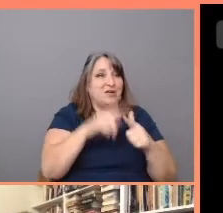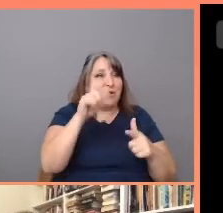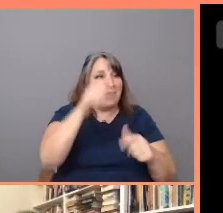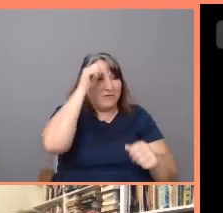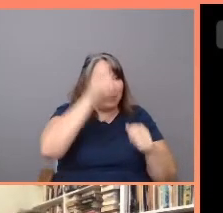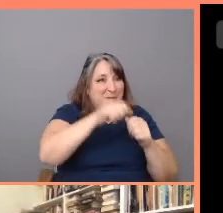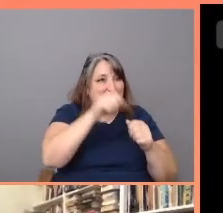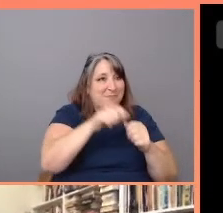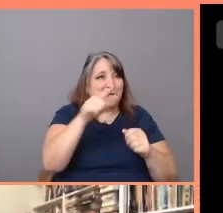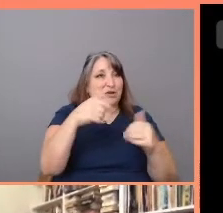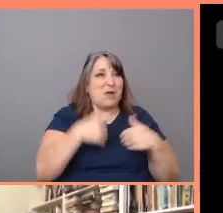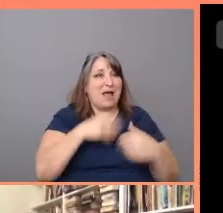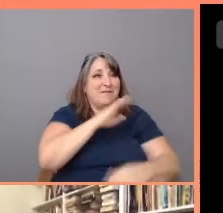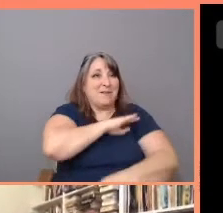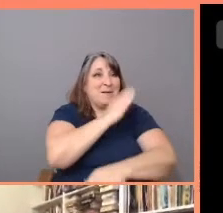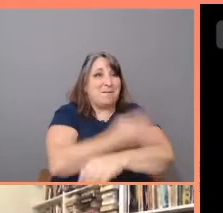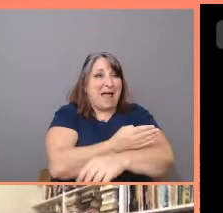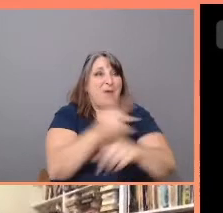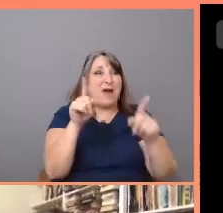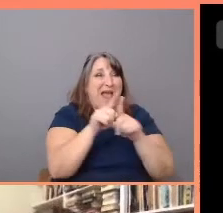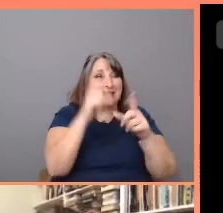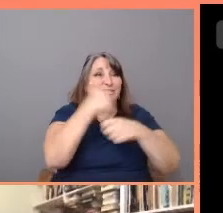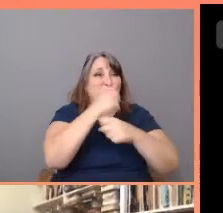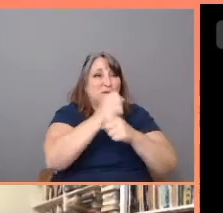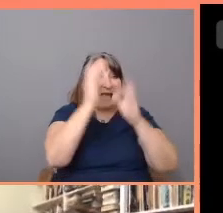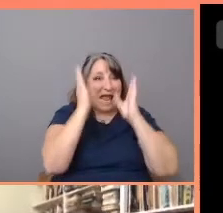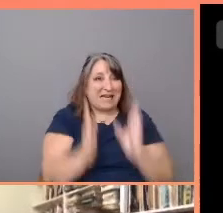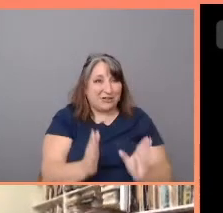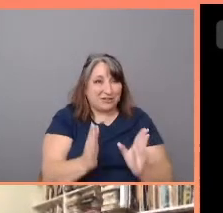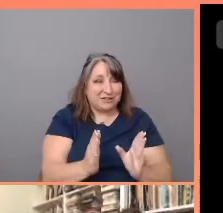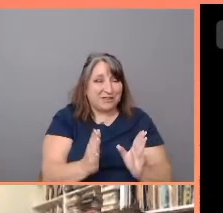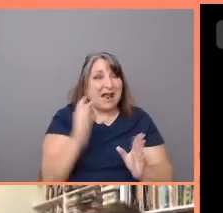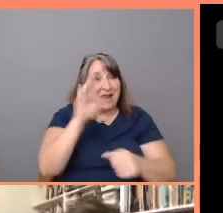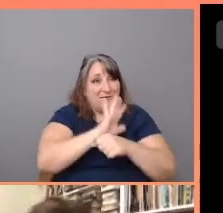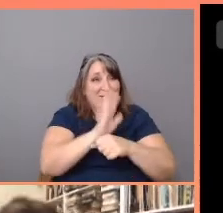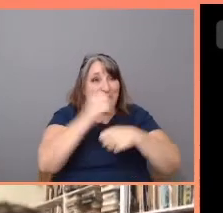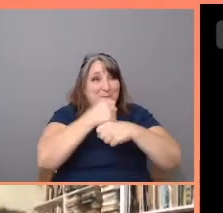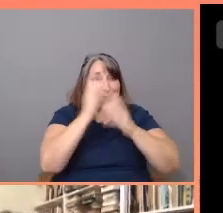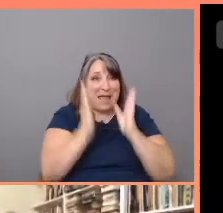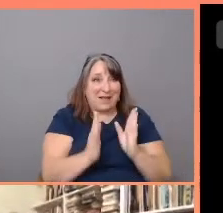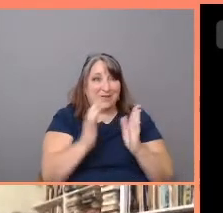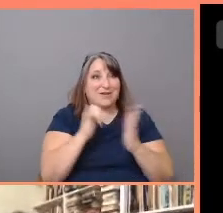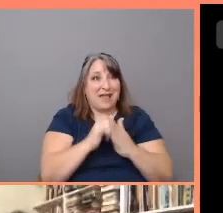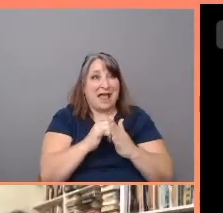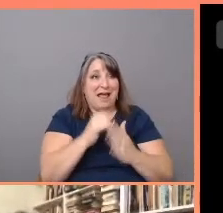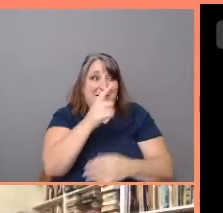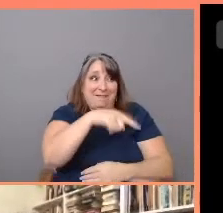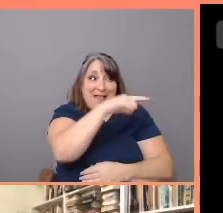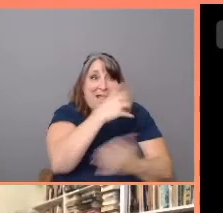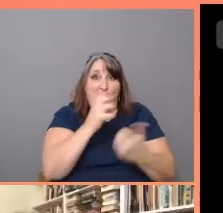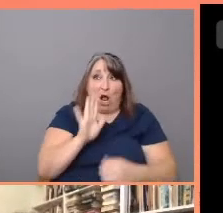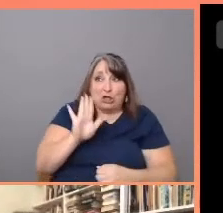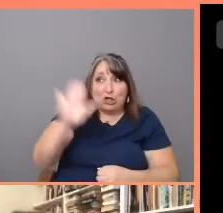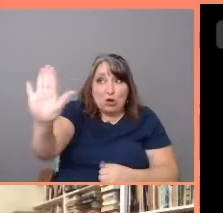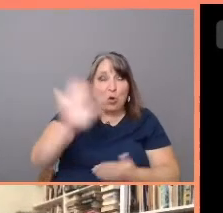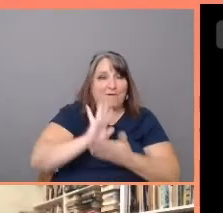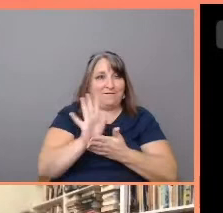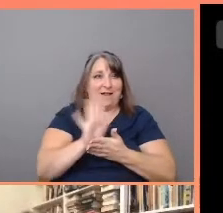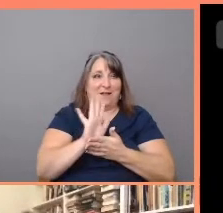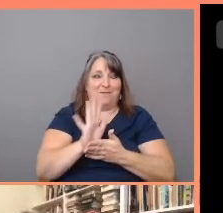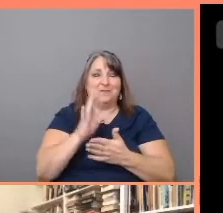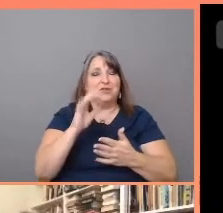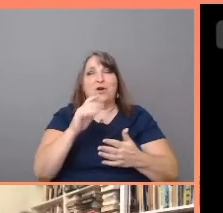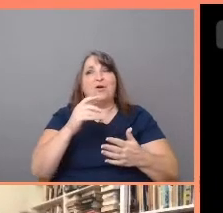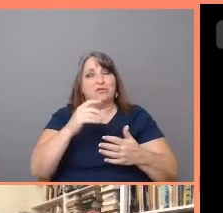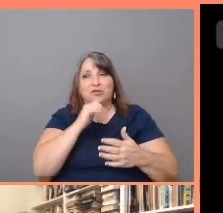you have the power as the creator and filmmaker, and that they want your film. So don't be afraid to ask questions and negotiate